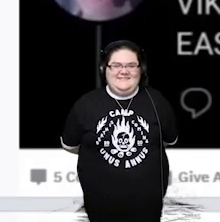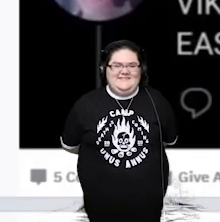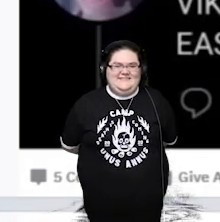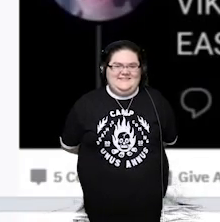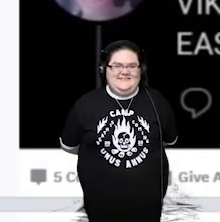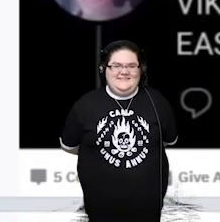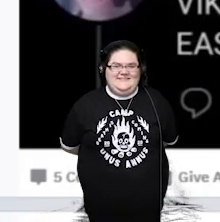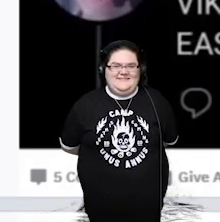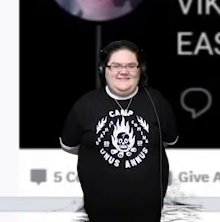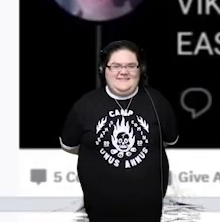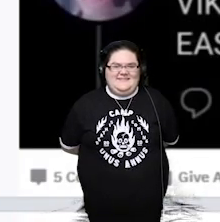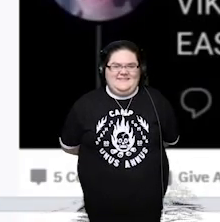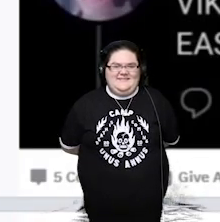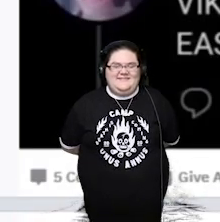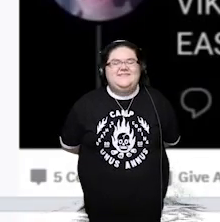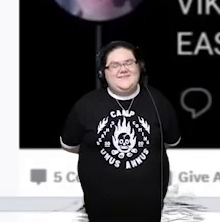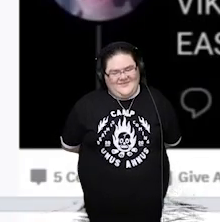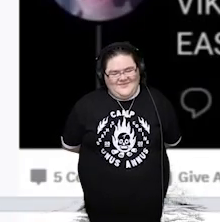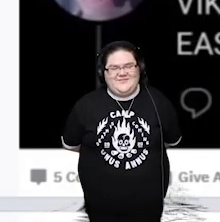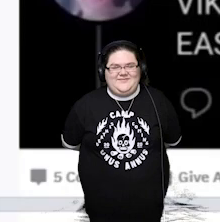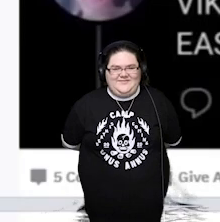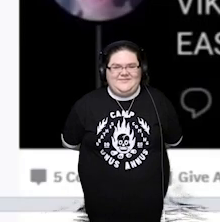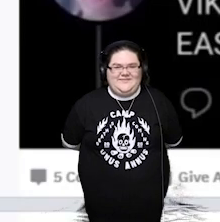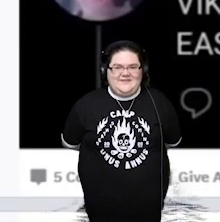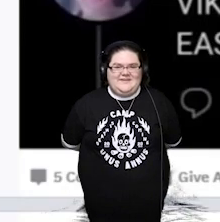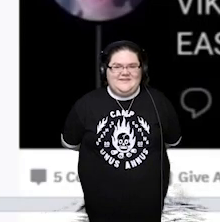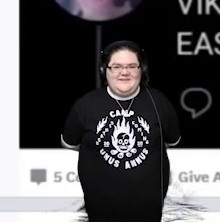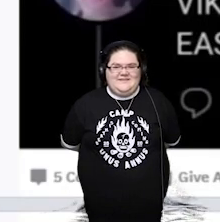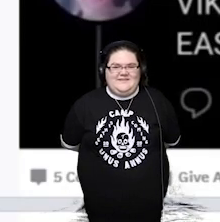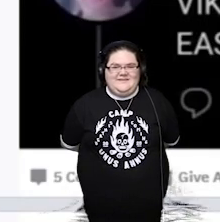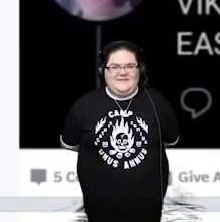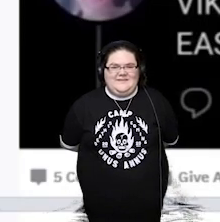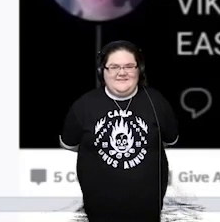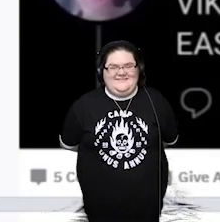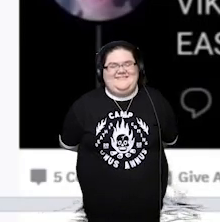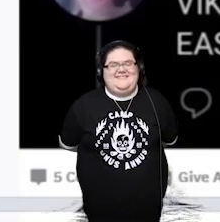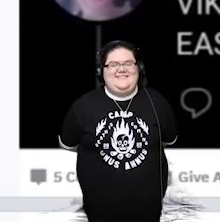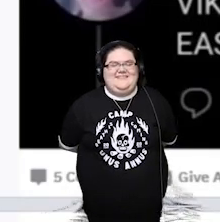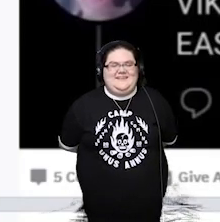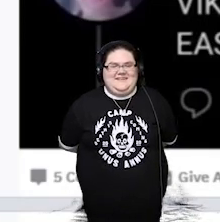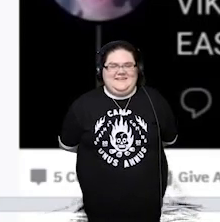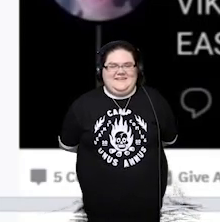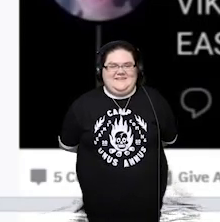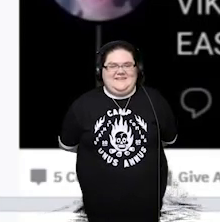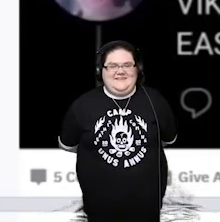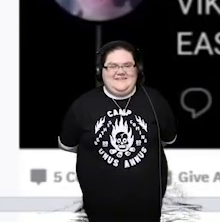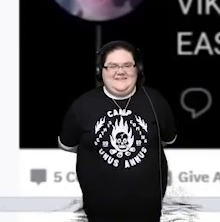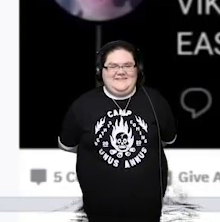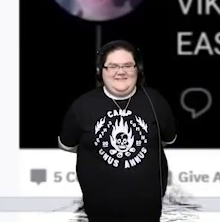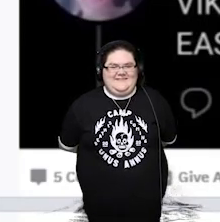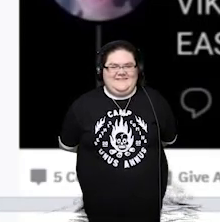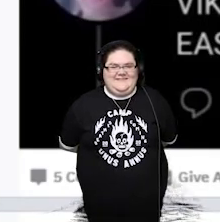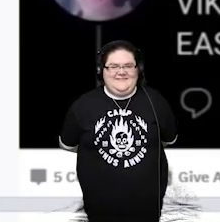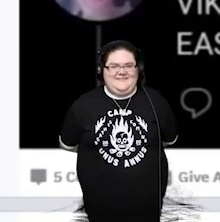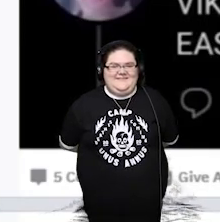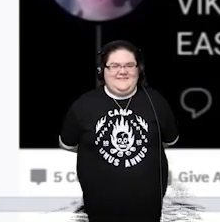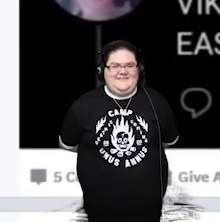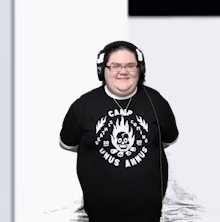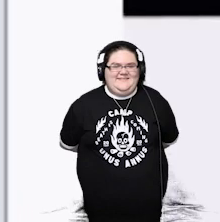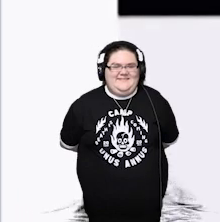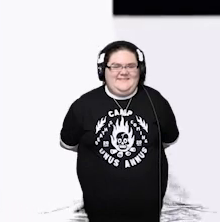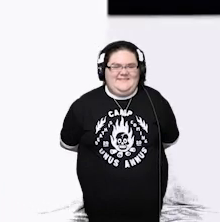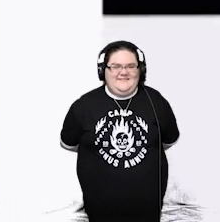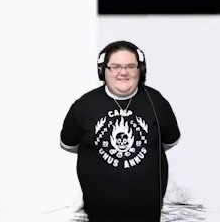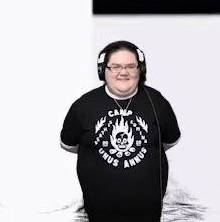I lay the foundations for the rest of the Minecraft scene. Me and the pack, Team Crafted and the gang. But you know what? You know, Tommy's a legend. I'll give him that.